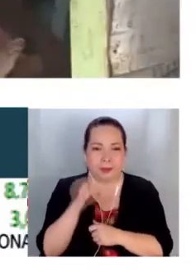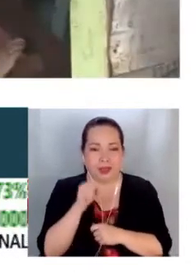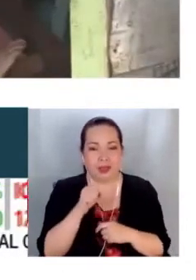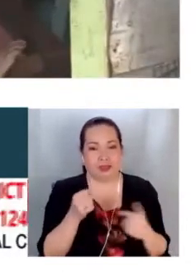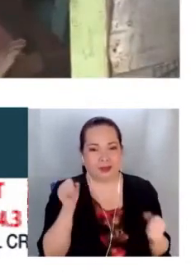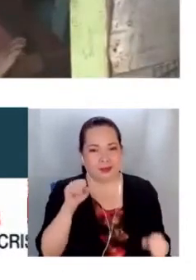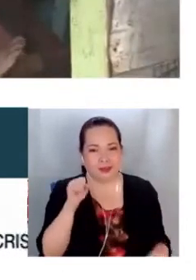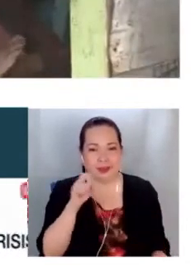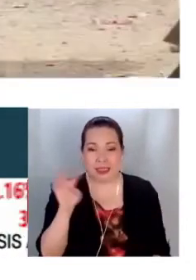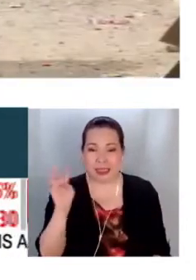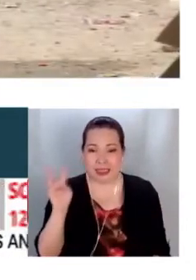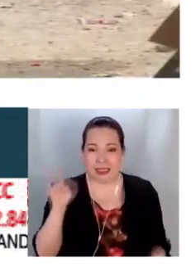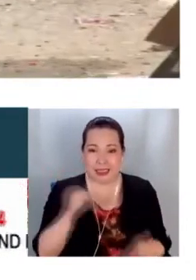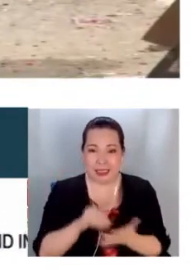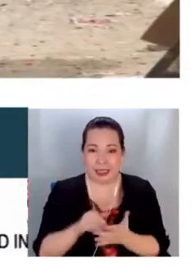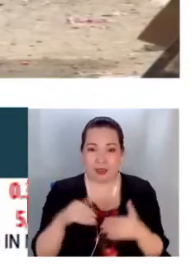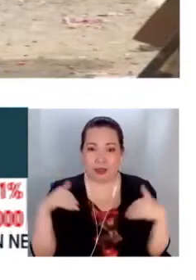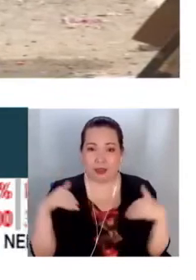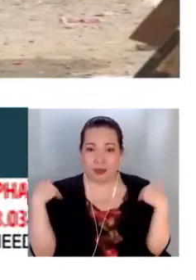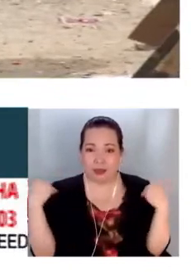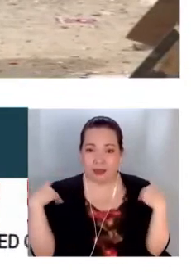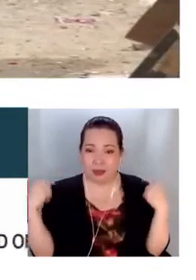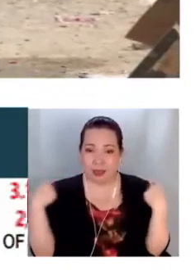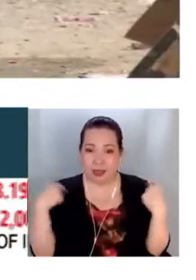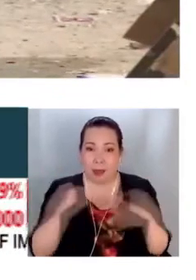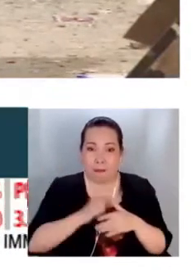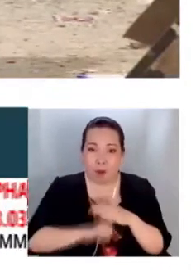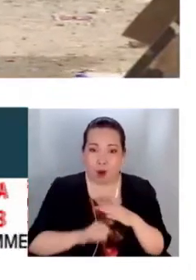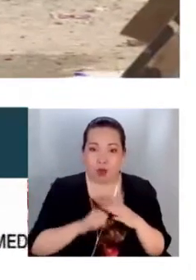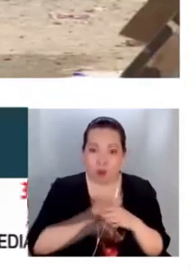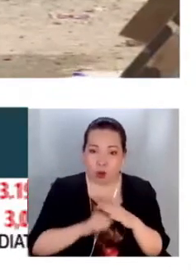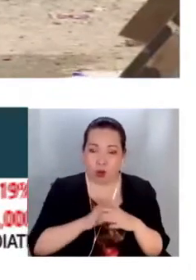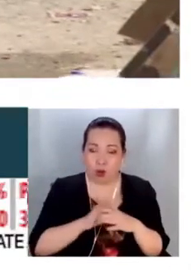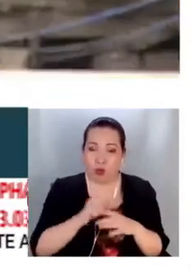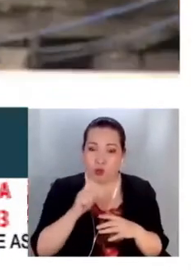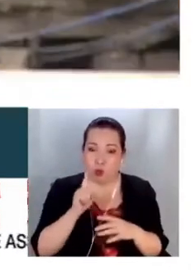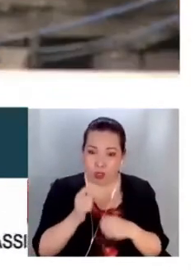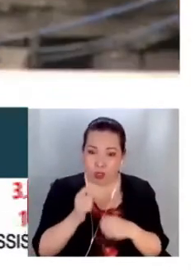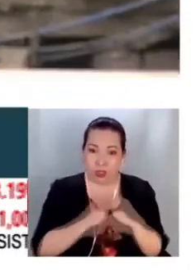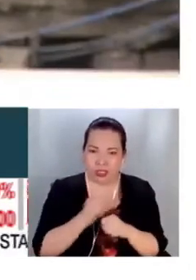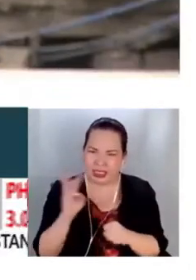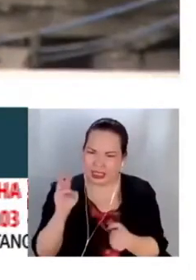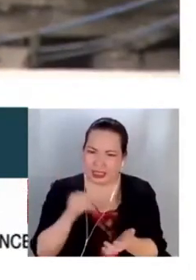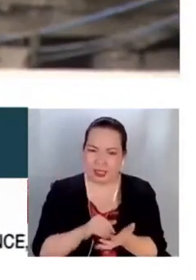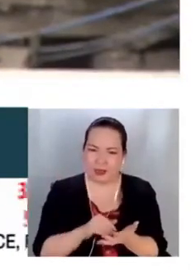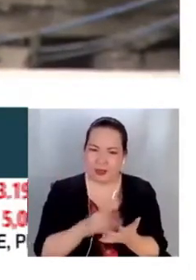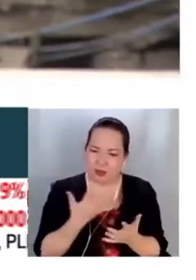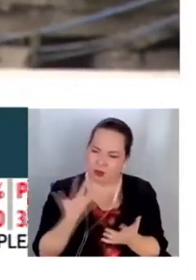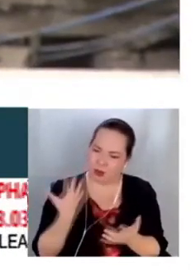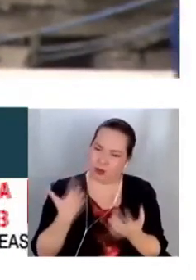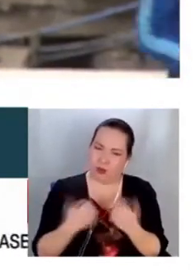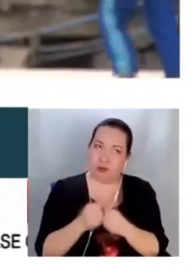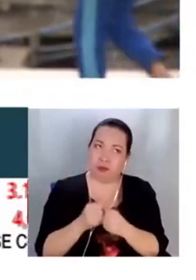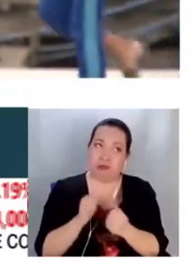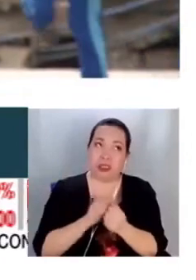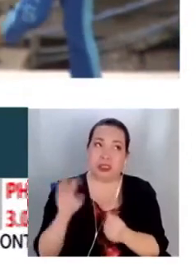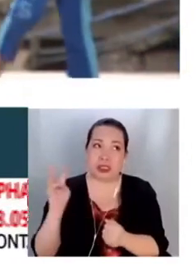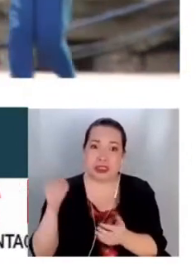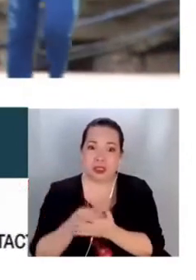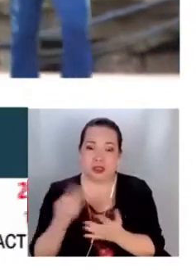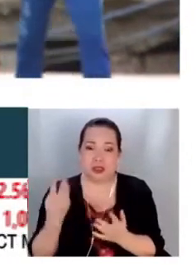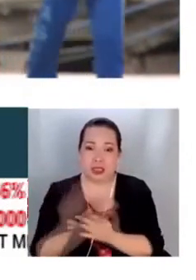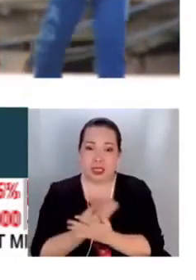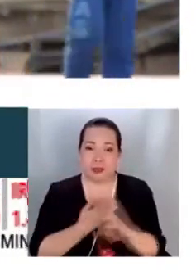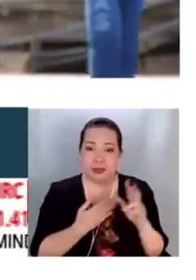60,000 minors giving birth every year, in the past 5 years, we've had 300,000